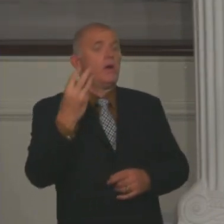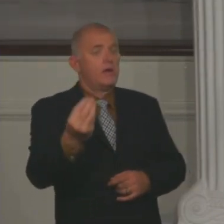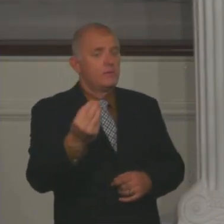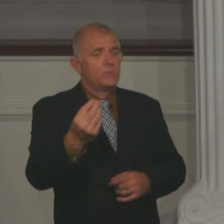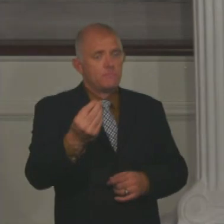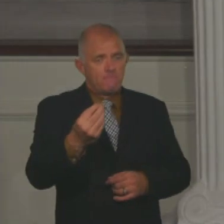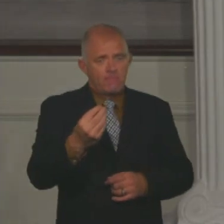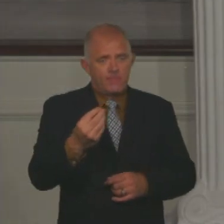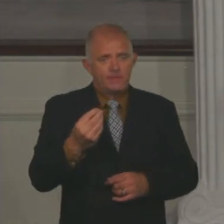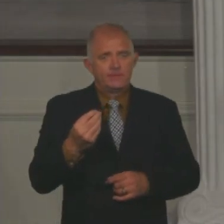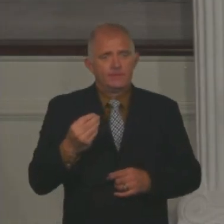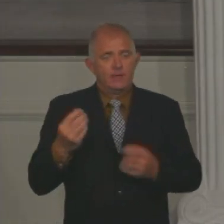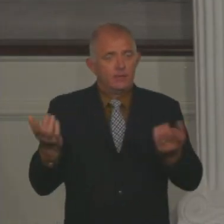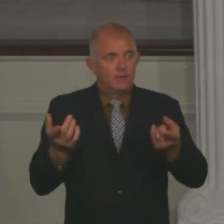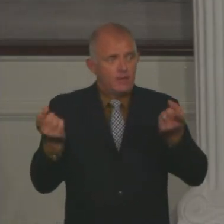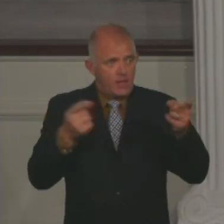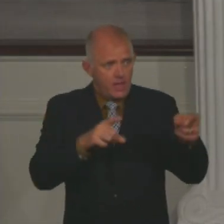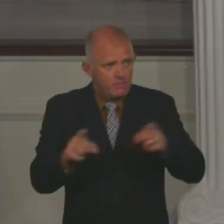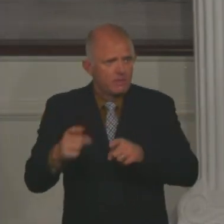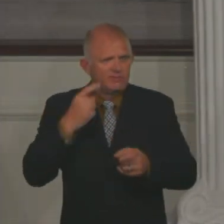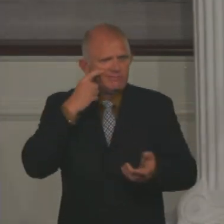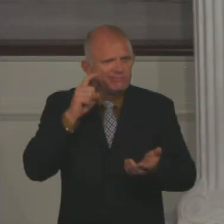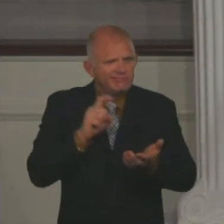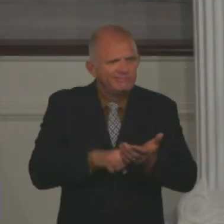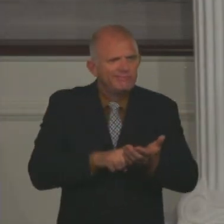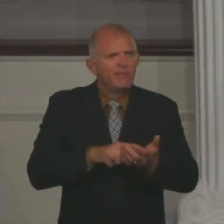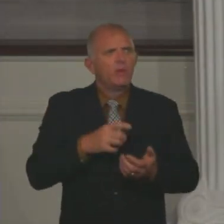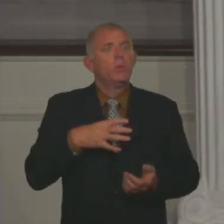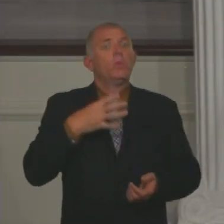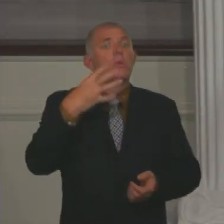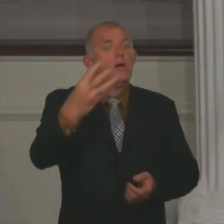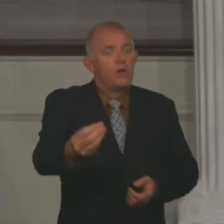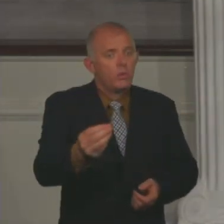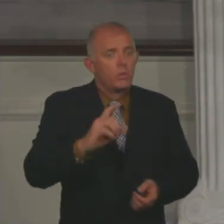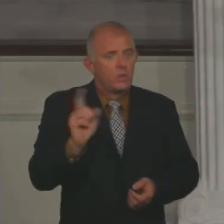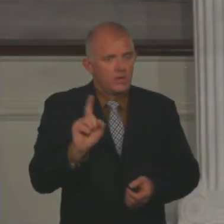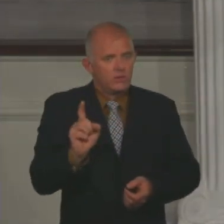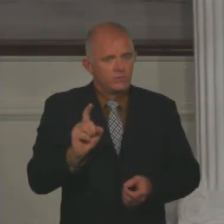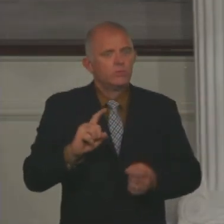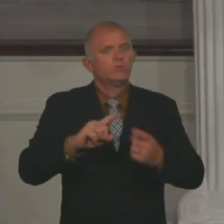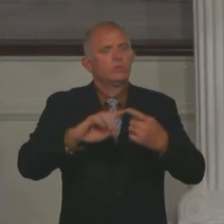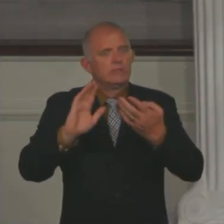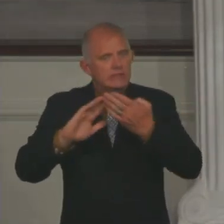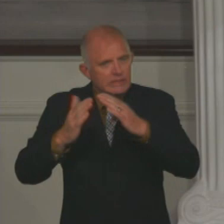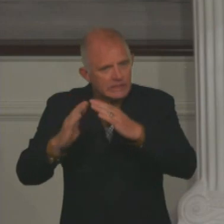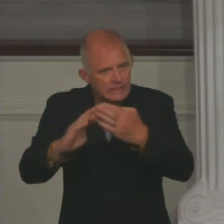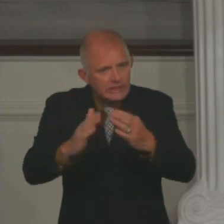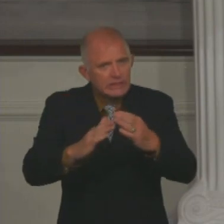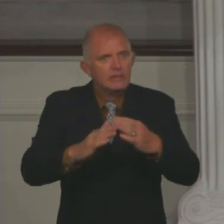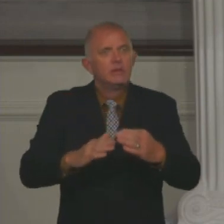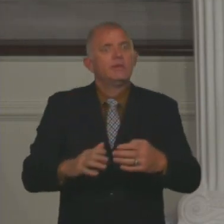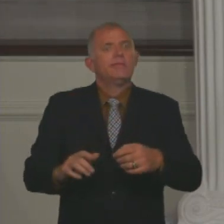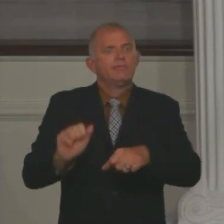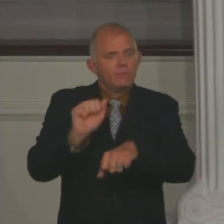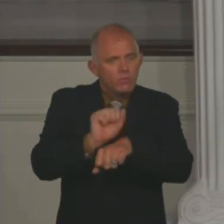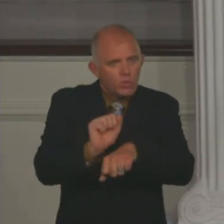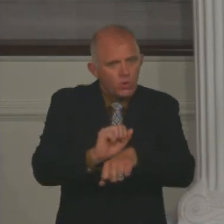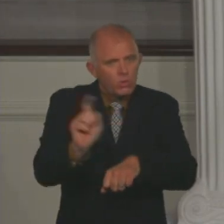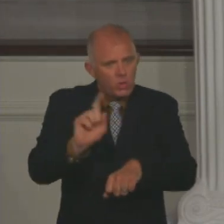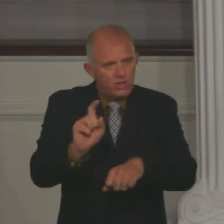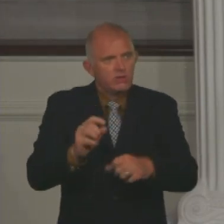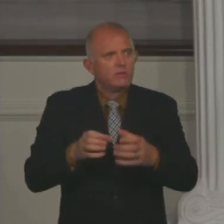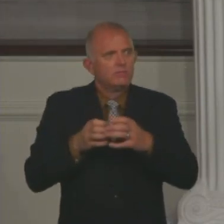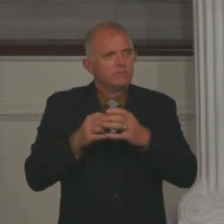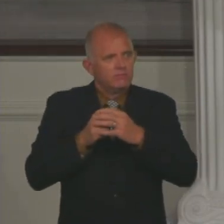were happening here. First of all, he went out. Do you know he went out to villages? He went to the synagogues, the places of worship. He went to the